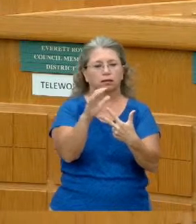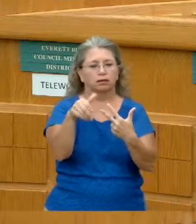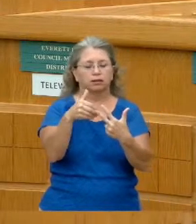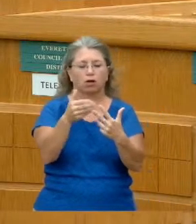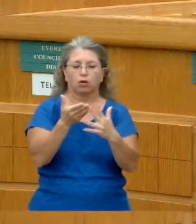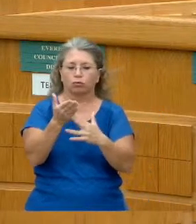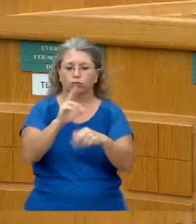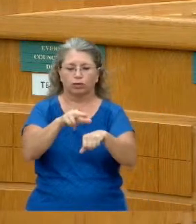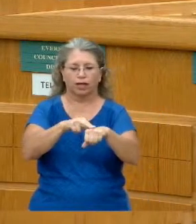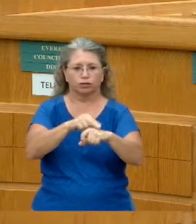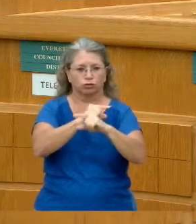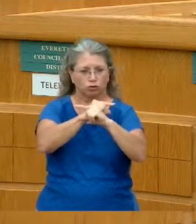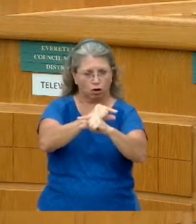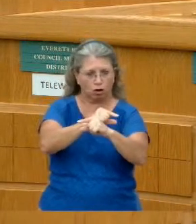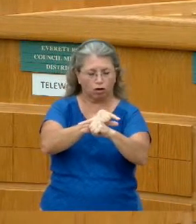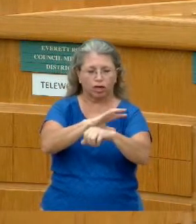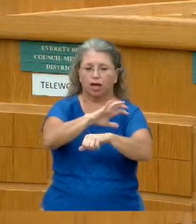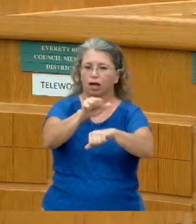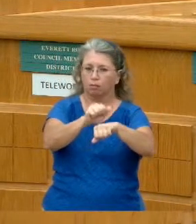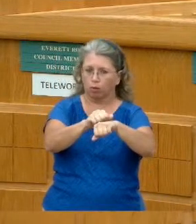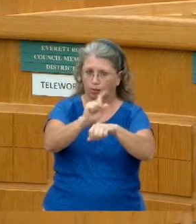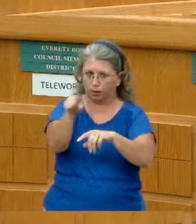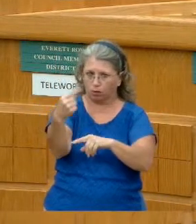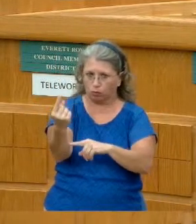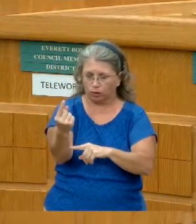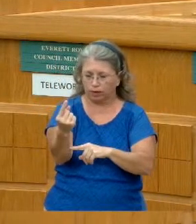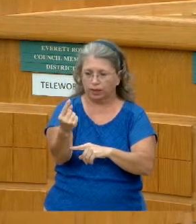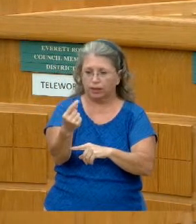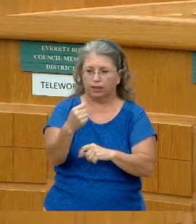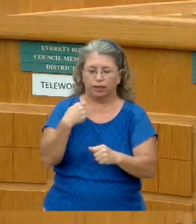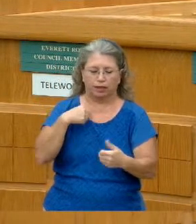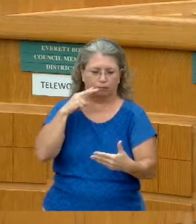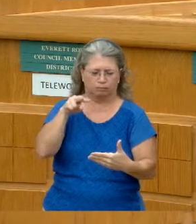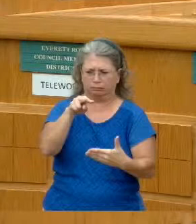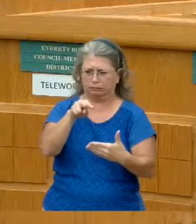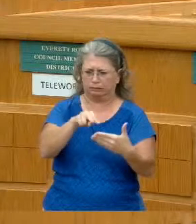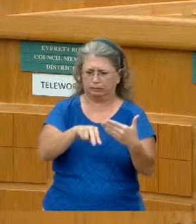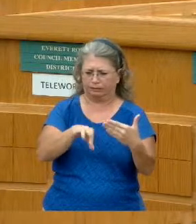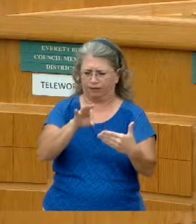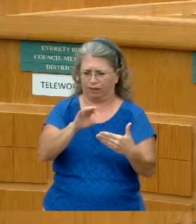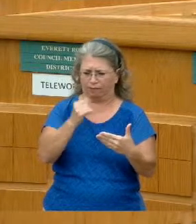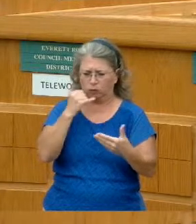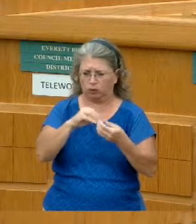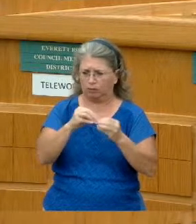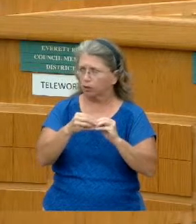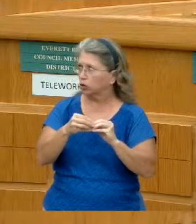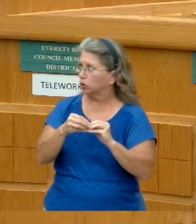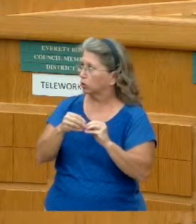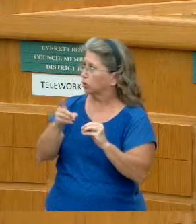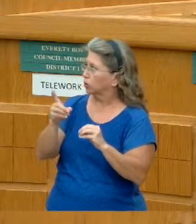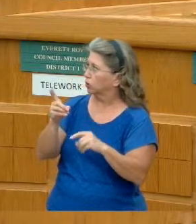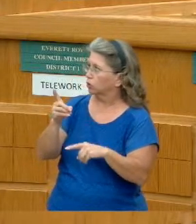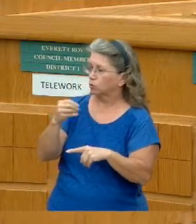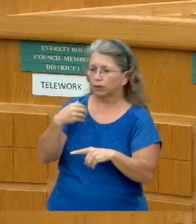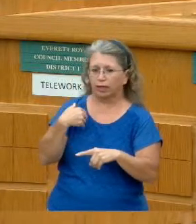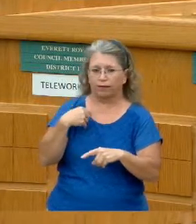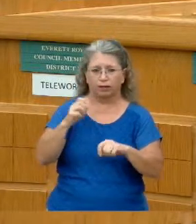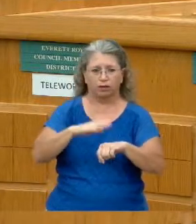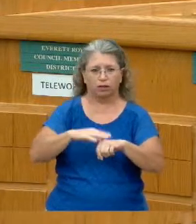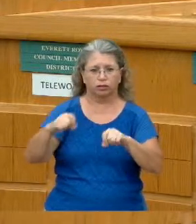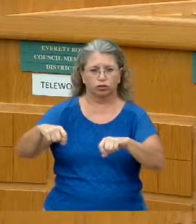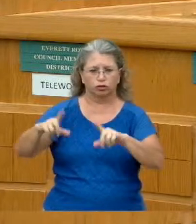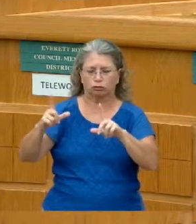are all by appointment only. And I'm looking to see if I have a number. We do have a number. Oh, it's not on the screen here,